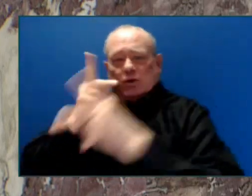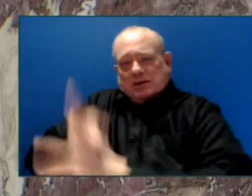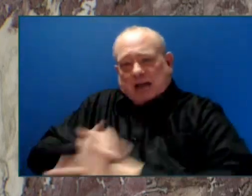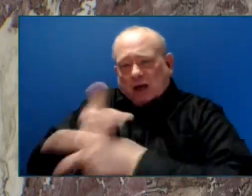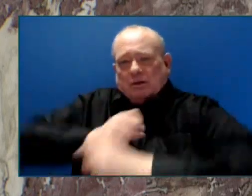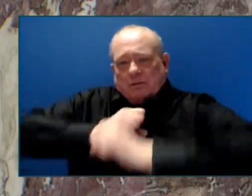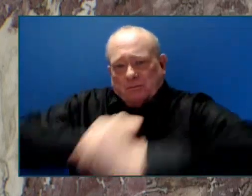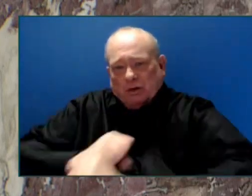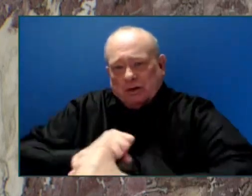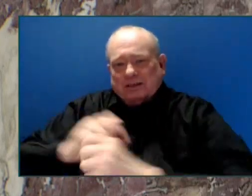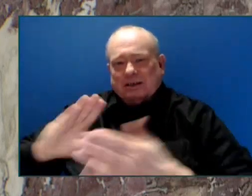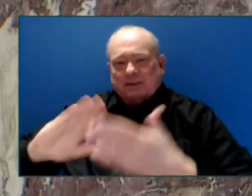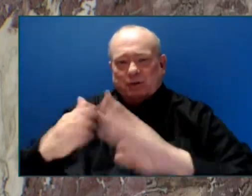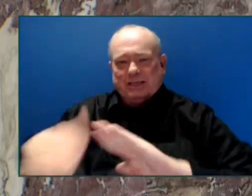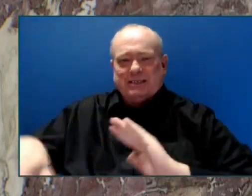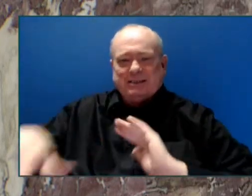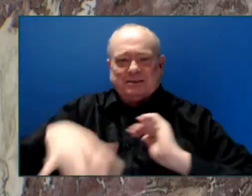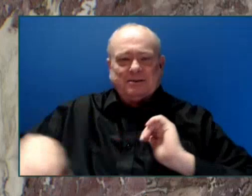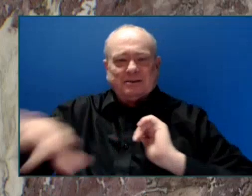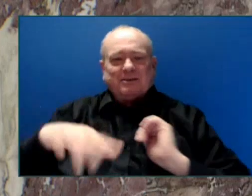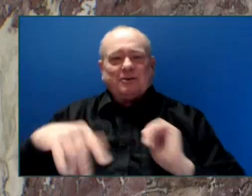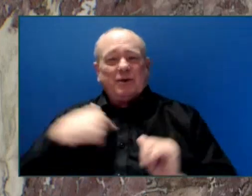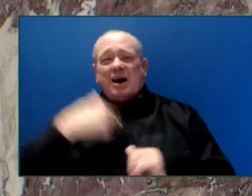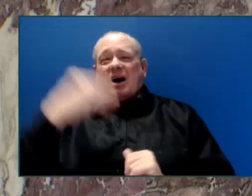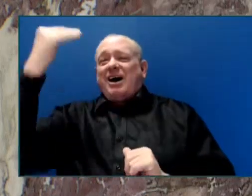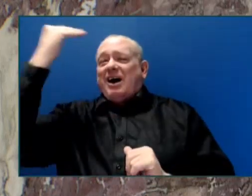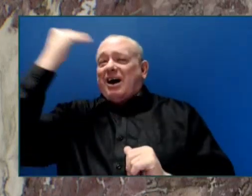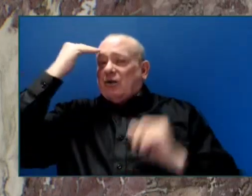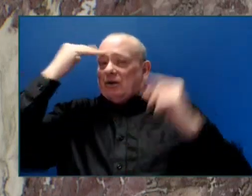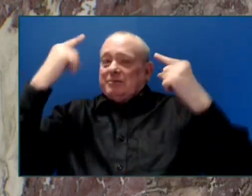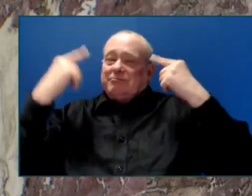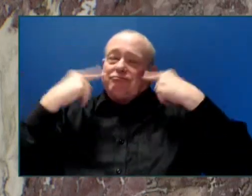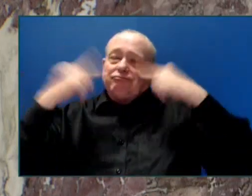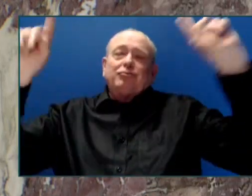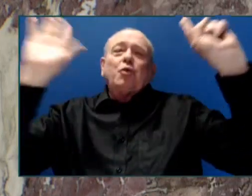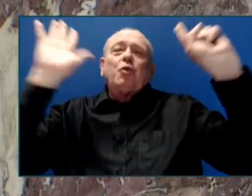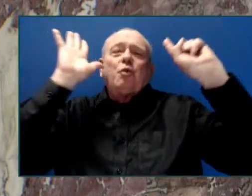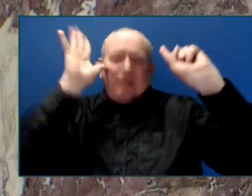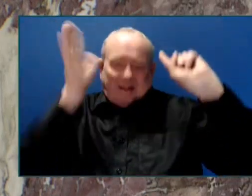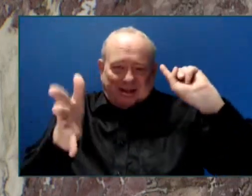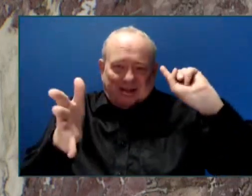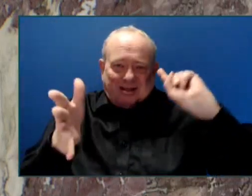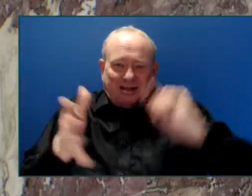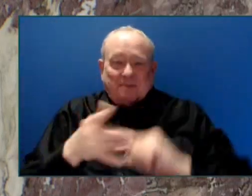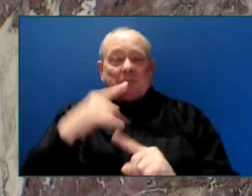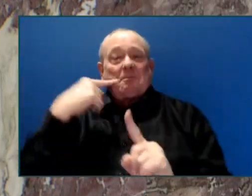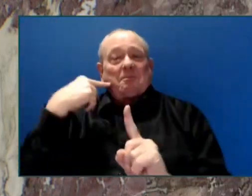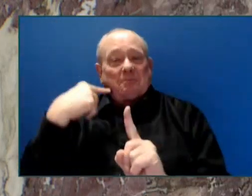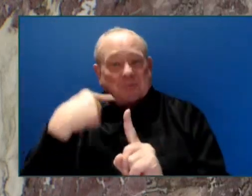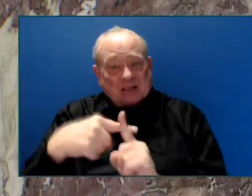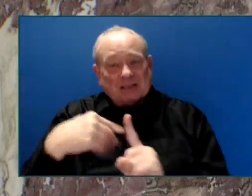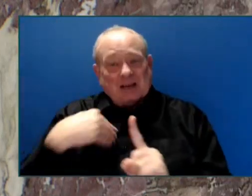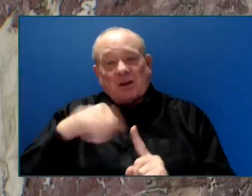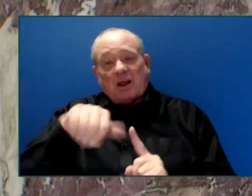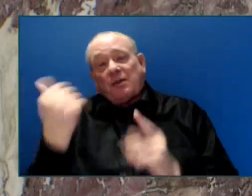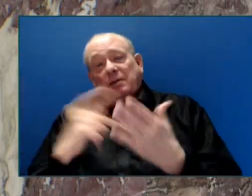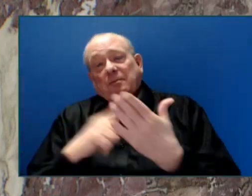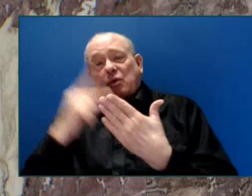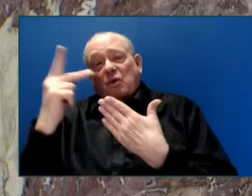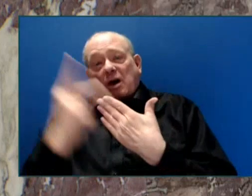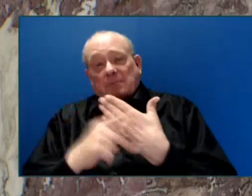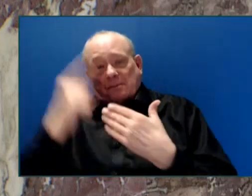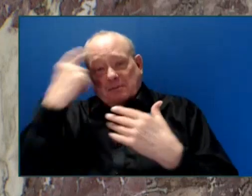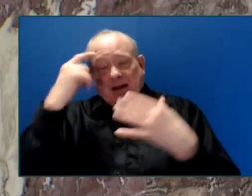to succeed. Couple that with the programs that on mental health and addictions, on housing, is a multi-pronged approach to deal